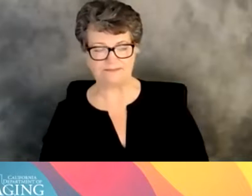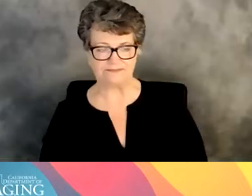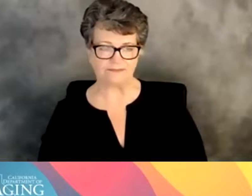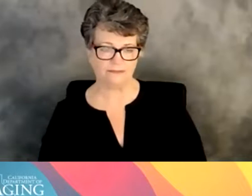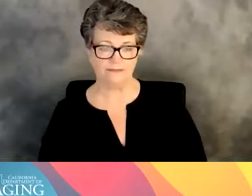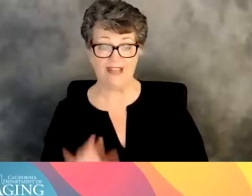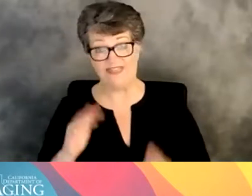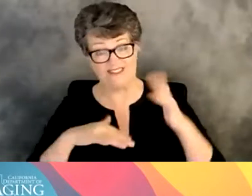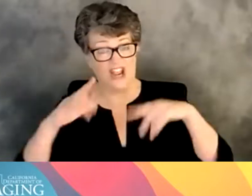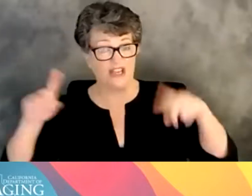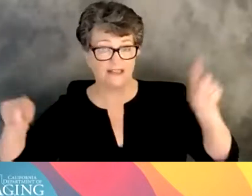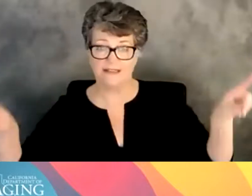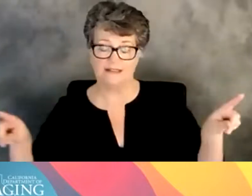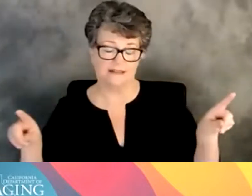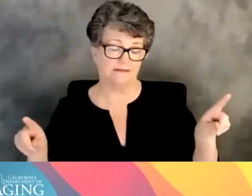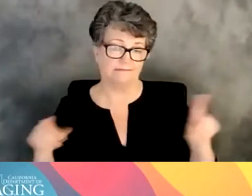that varies on the different